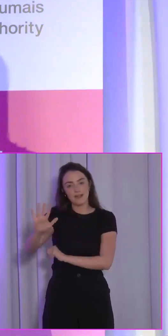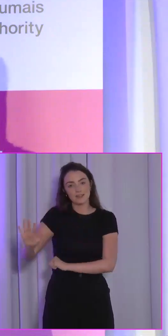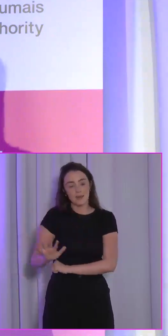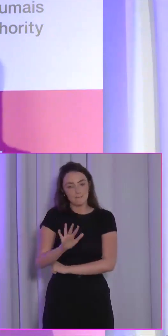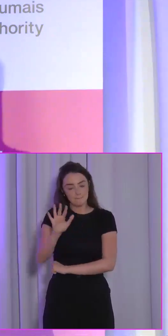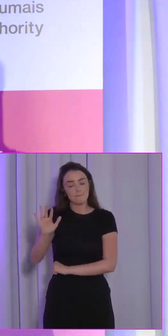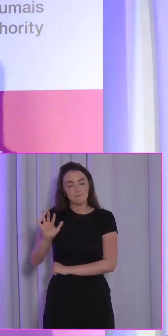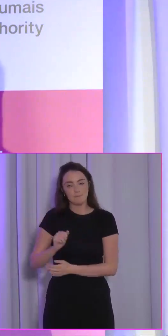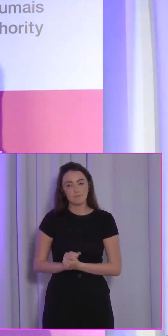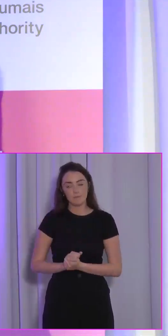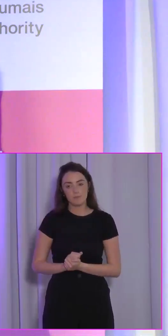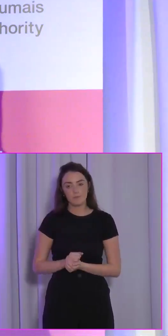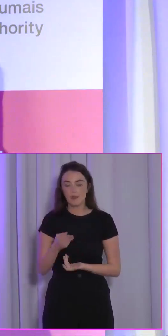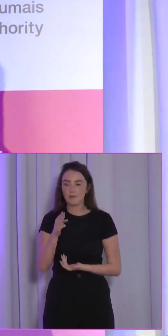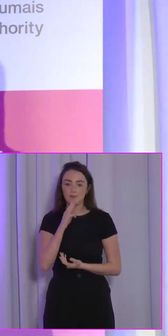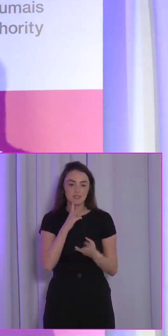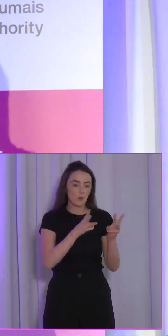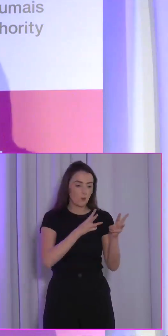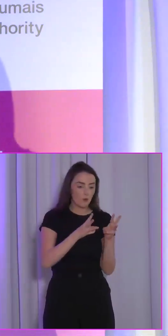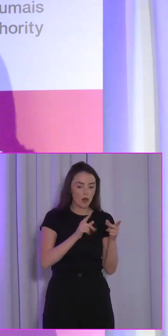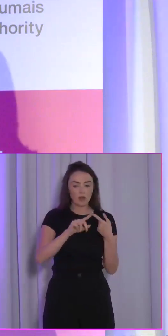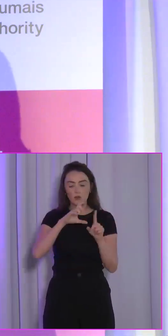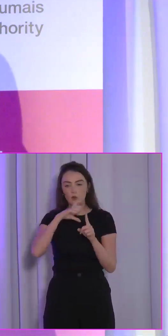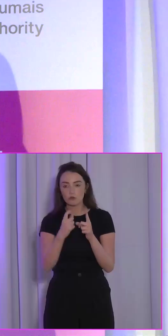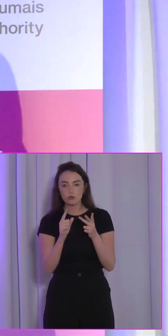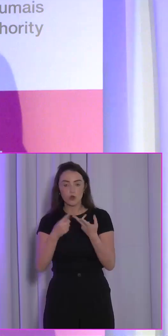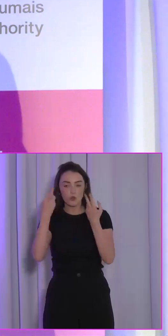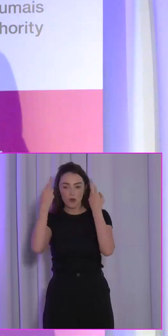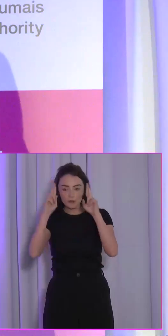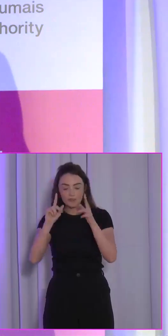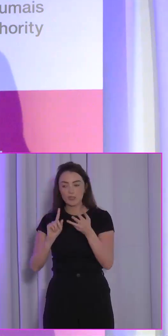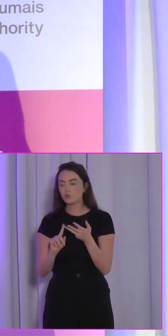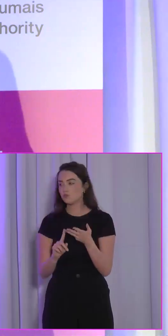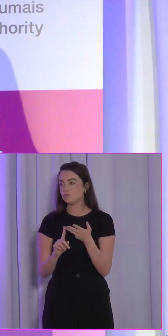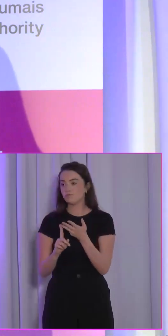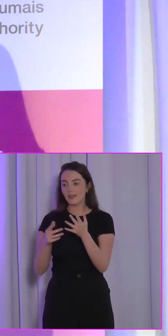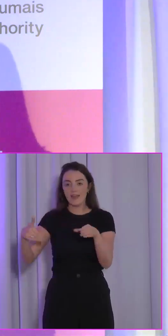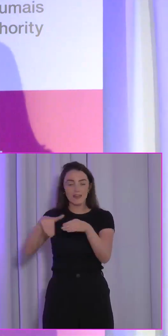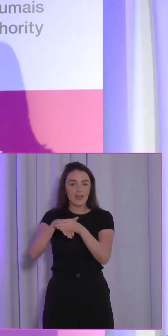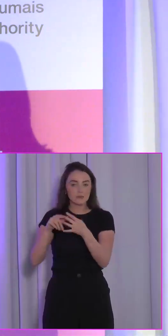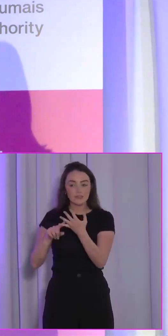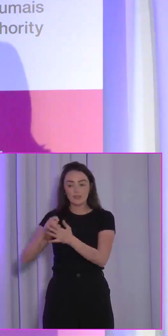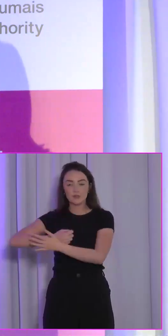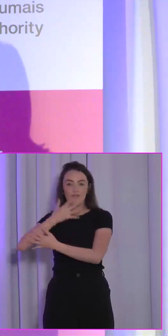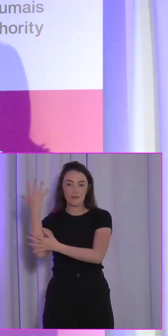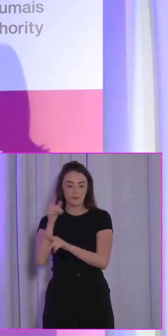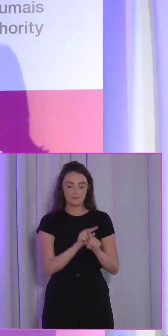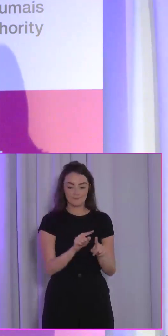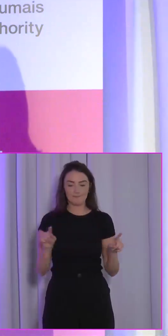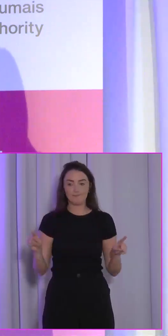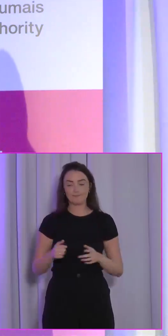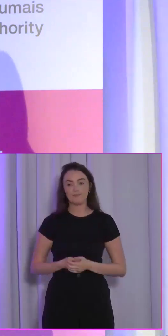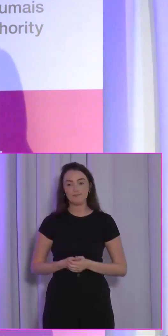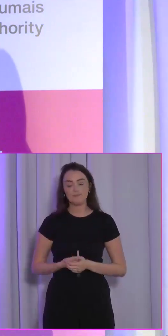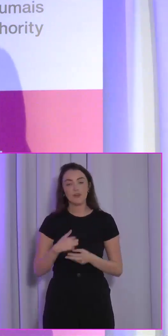and this spans matters covering workplace, culture, representation, engagement and development. So I want